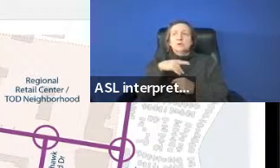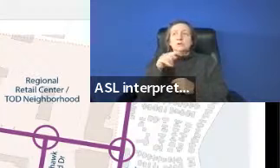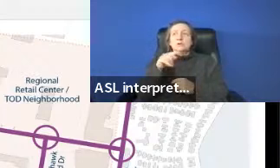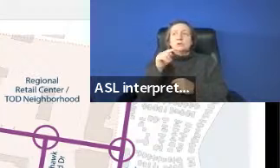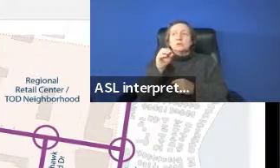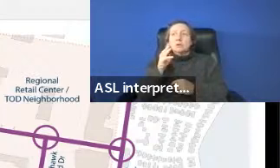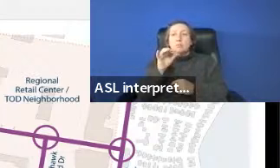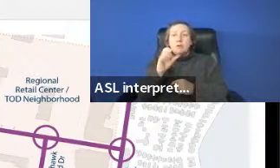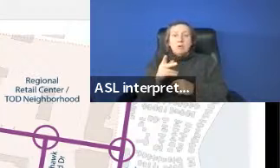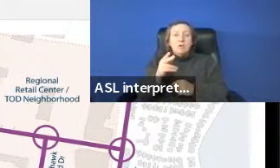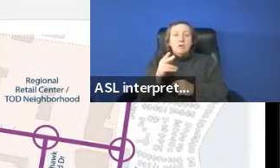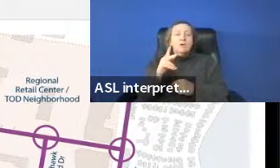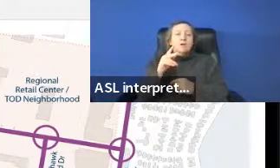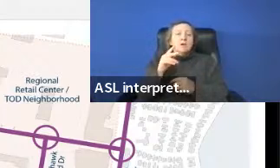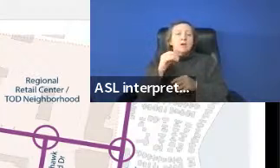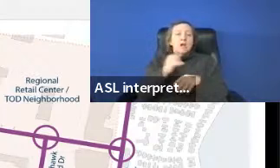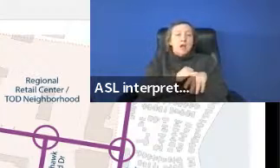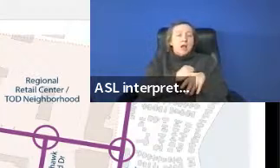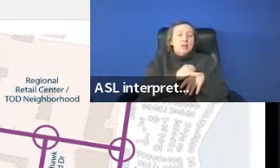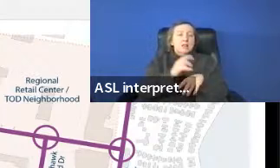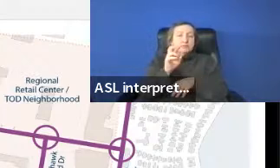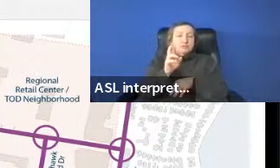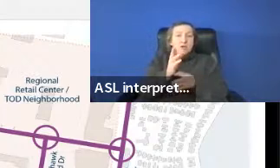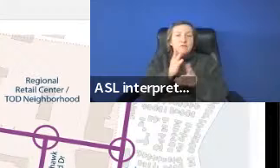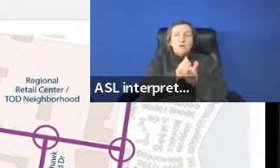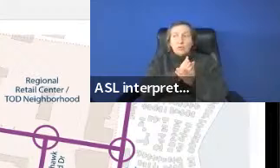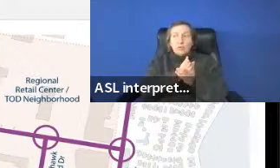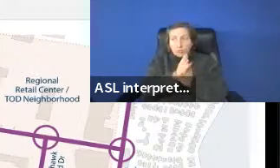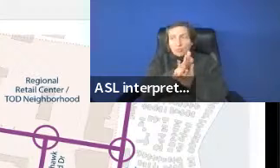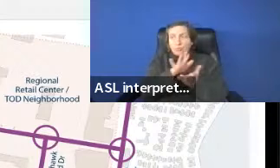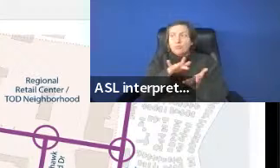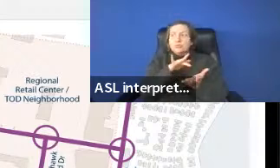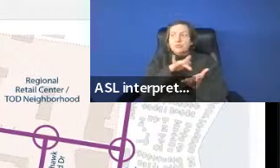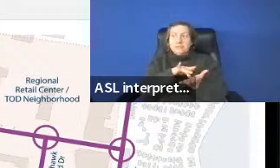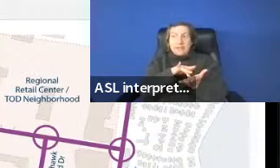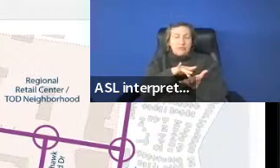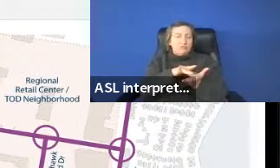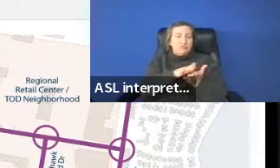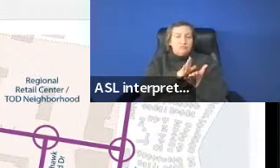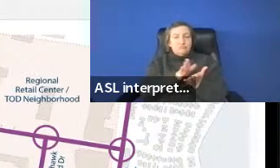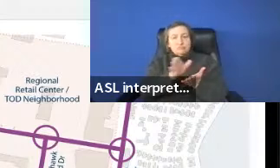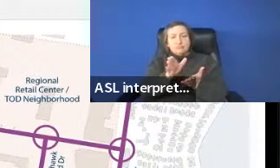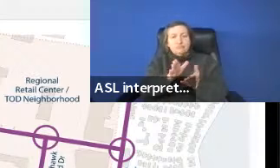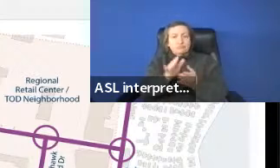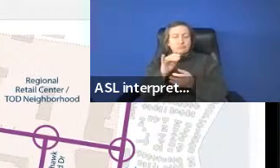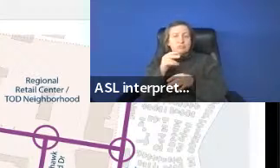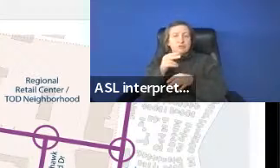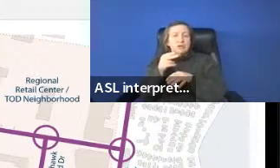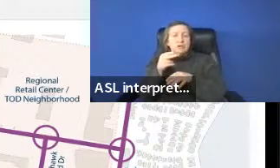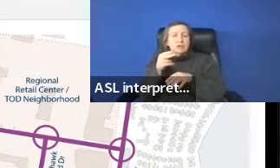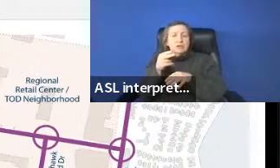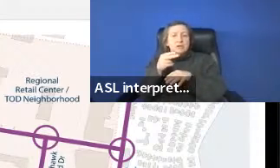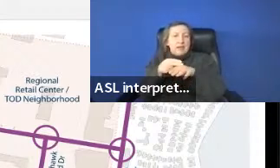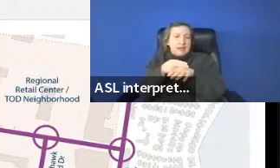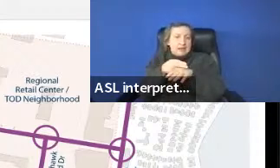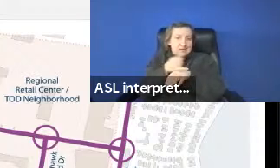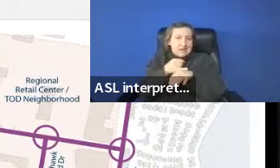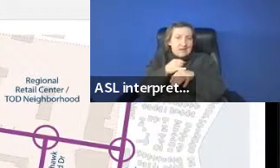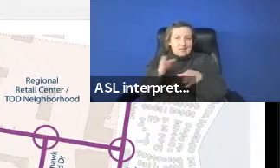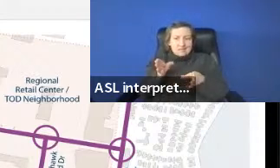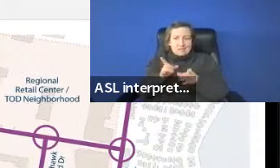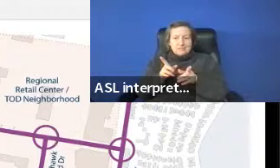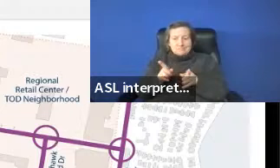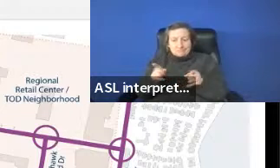Drive going through the center of Hayden Island. And again, on this one,